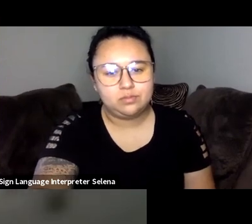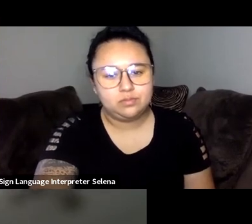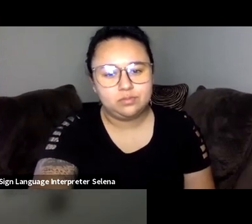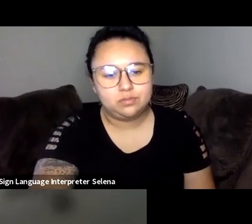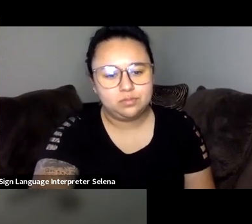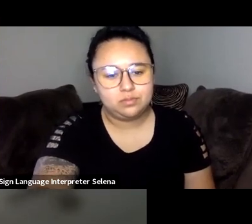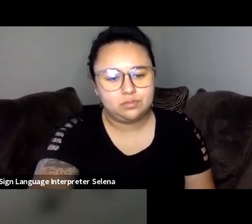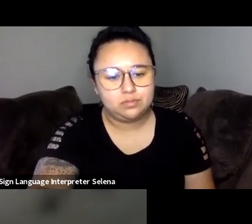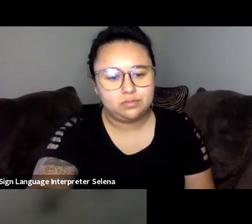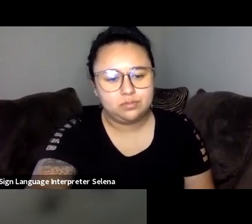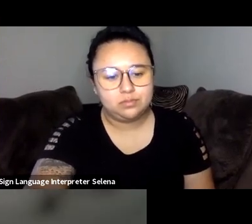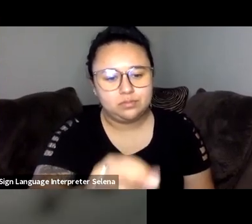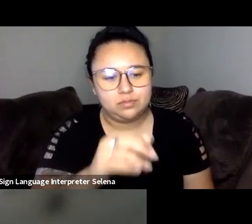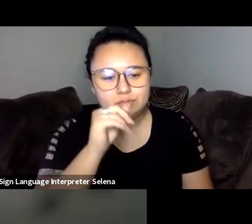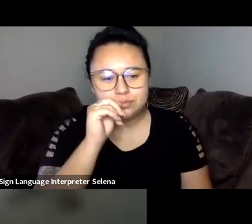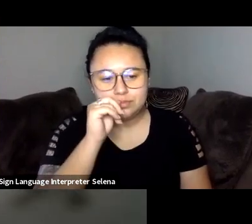sight.